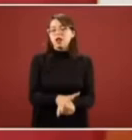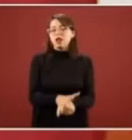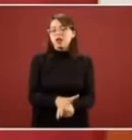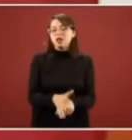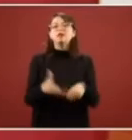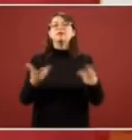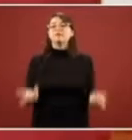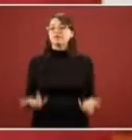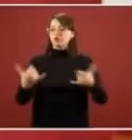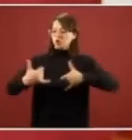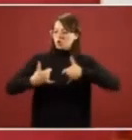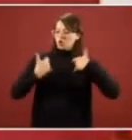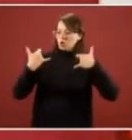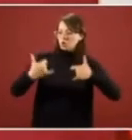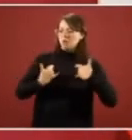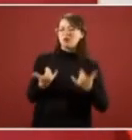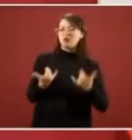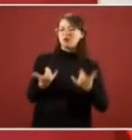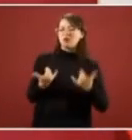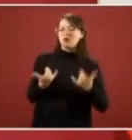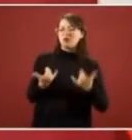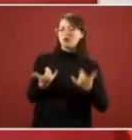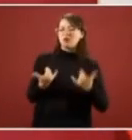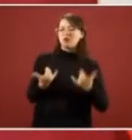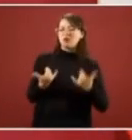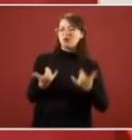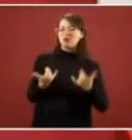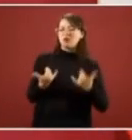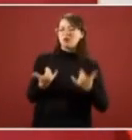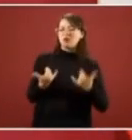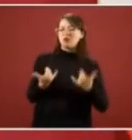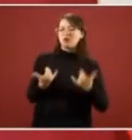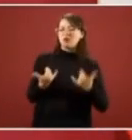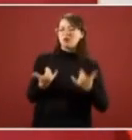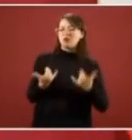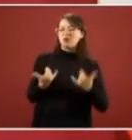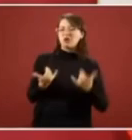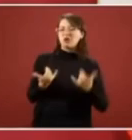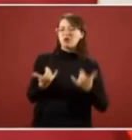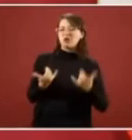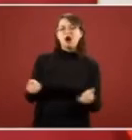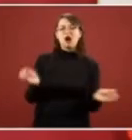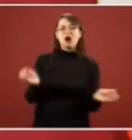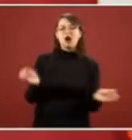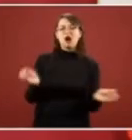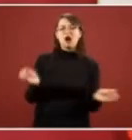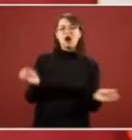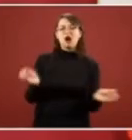done. De manera irresponsable. In such an irresponsible way.